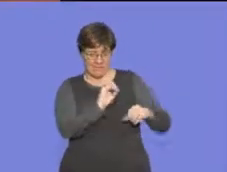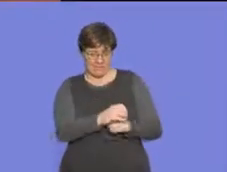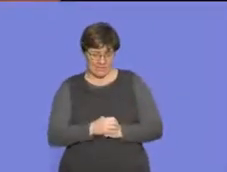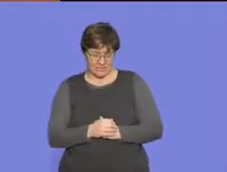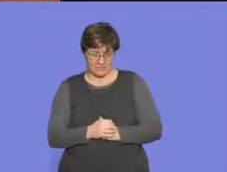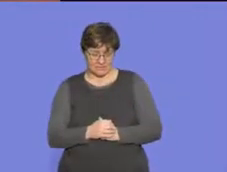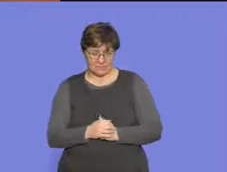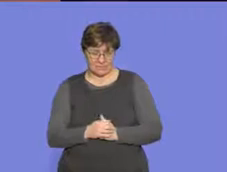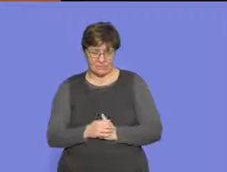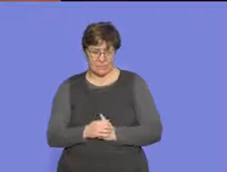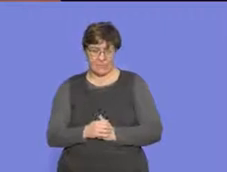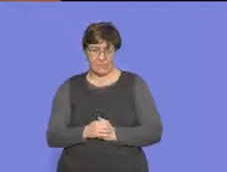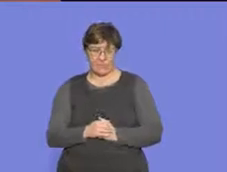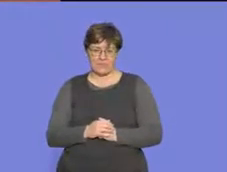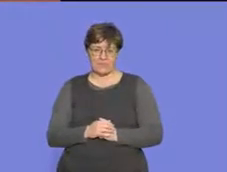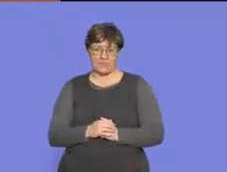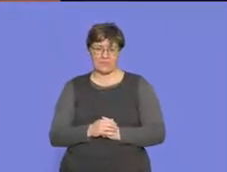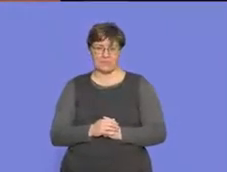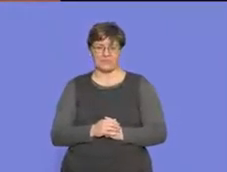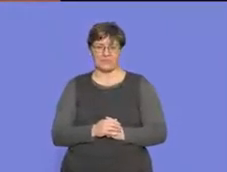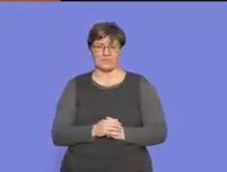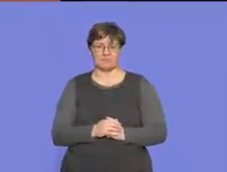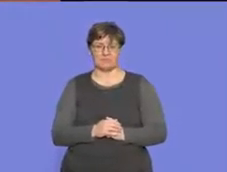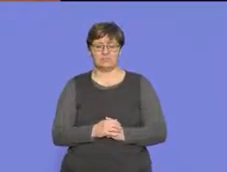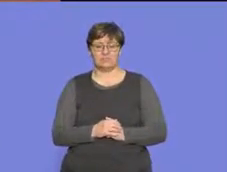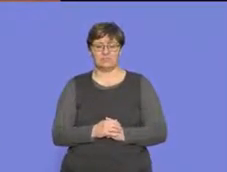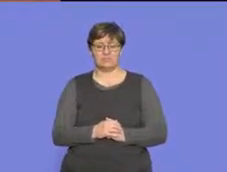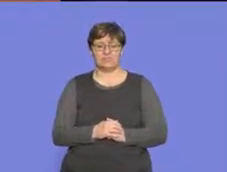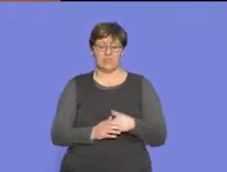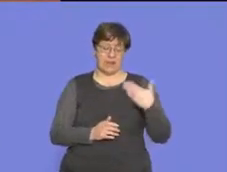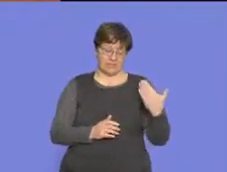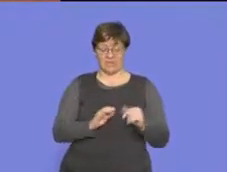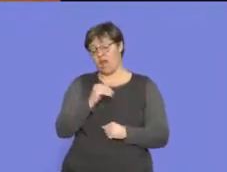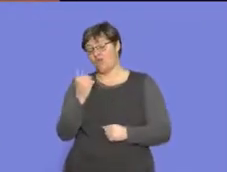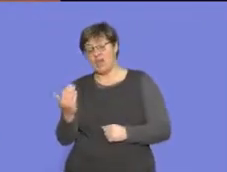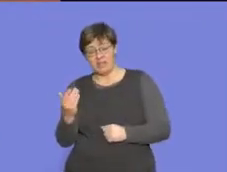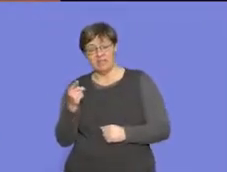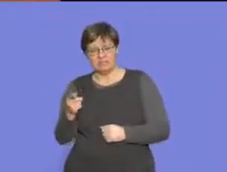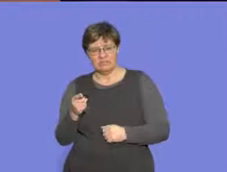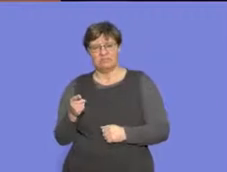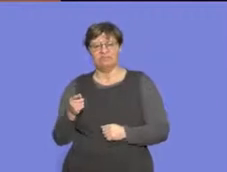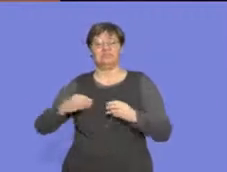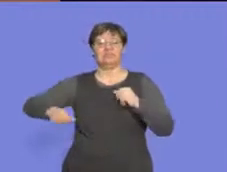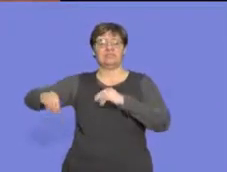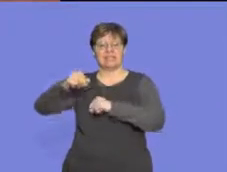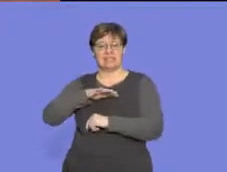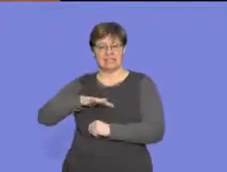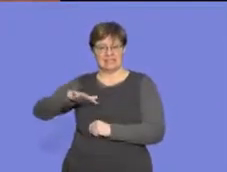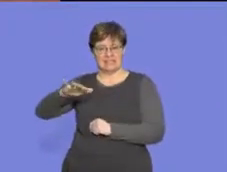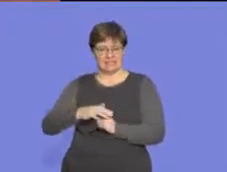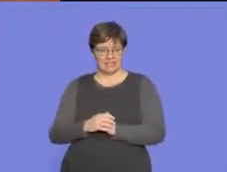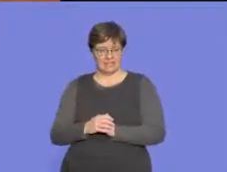got your herbivores there. On the right hand side, we've got a desert biome, and typically